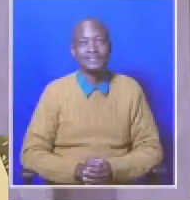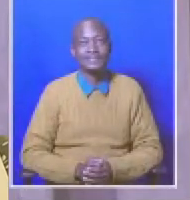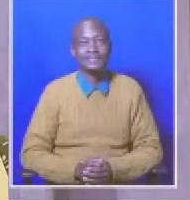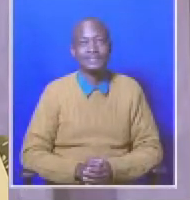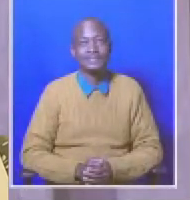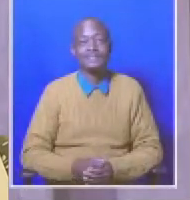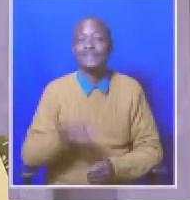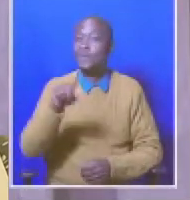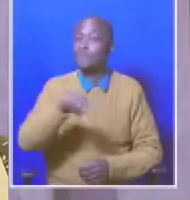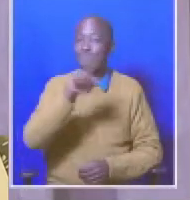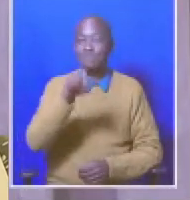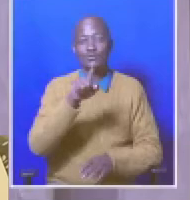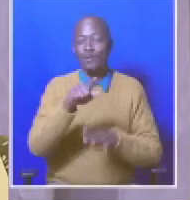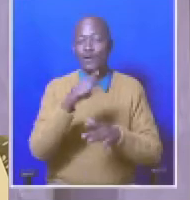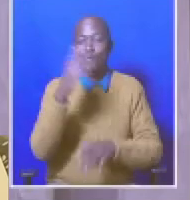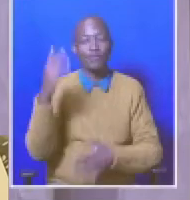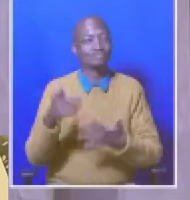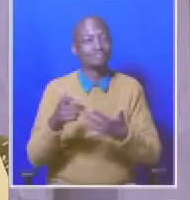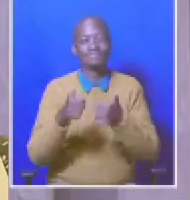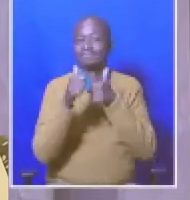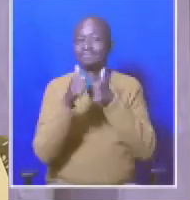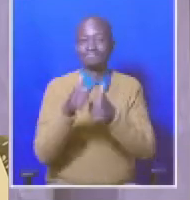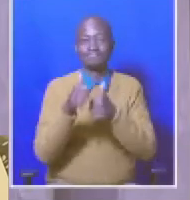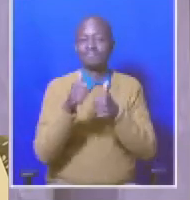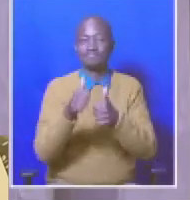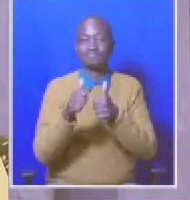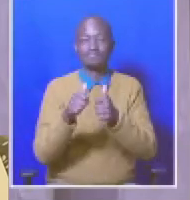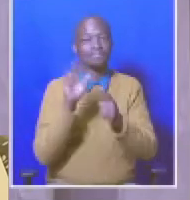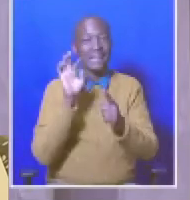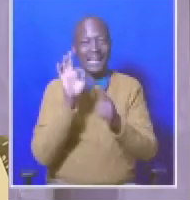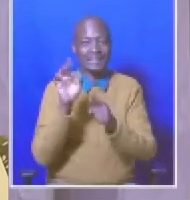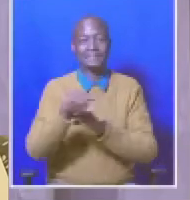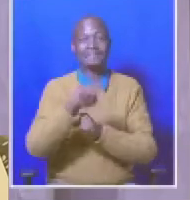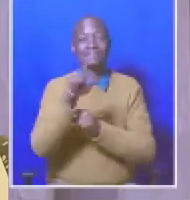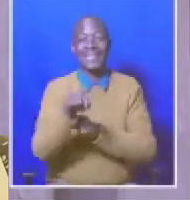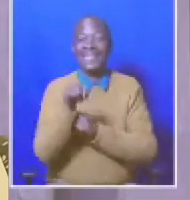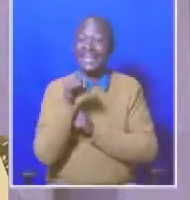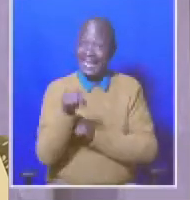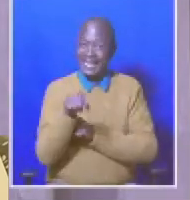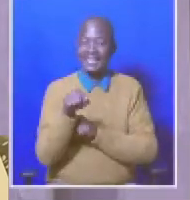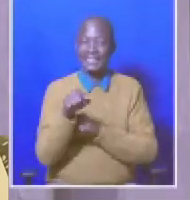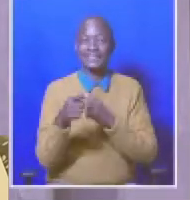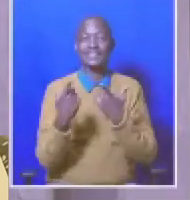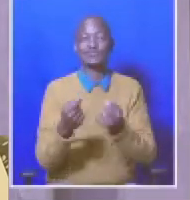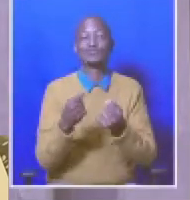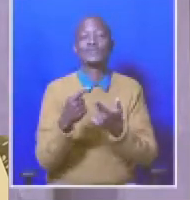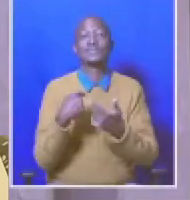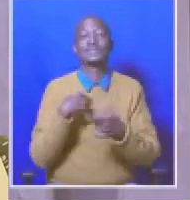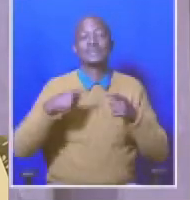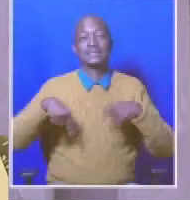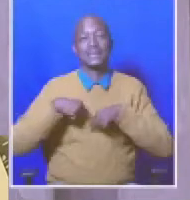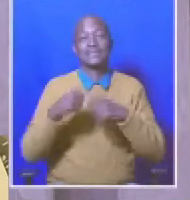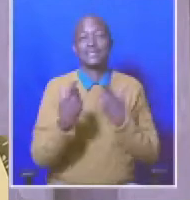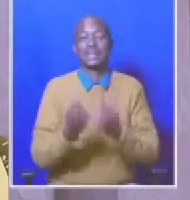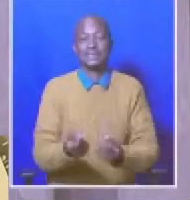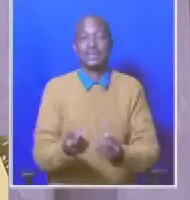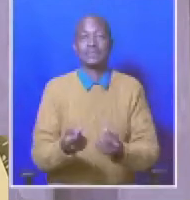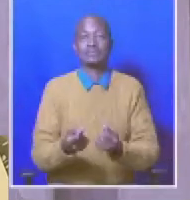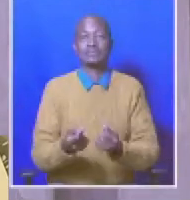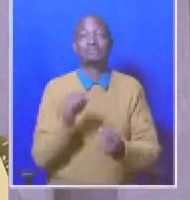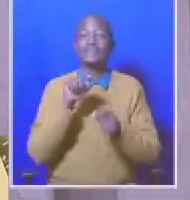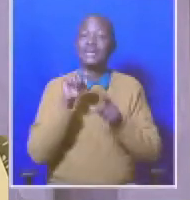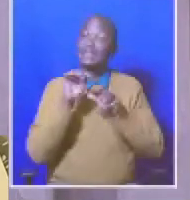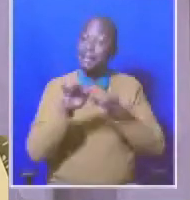Umbuzo wakho muhle kakhulu ngoba yinto evele siyenzayo ukuthi